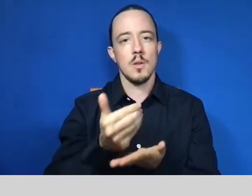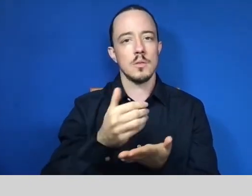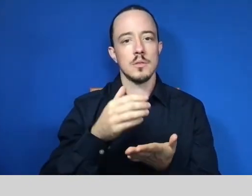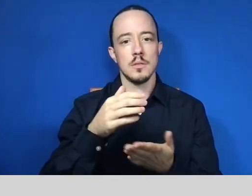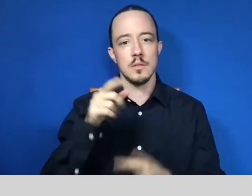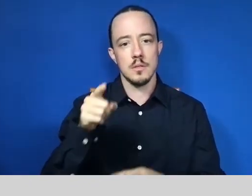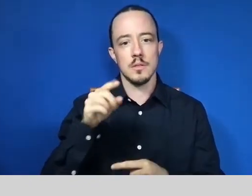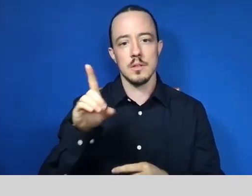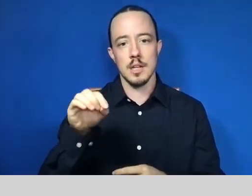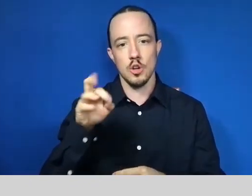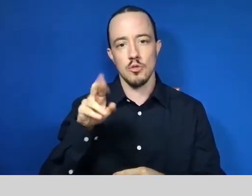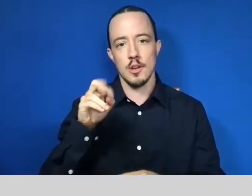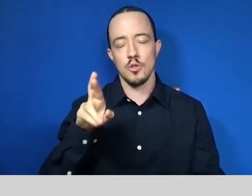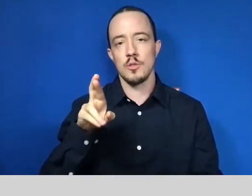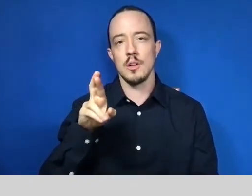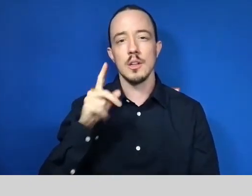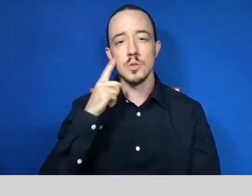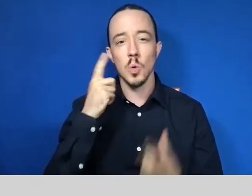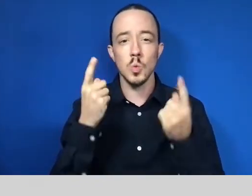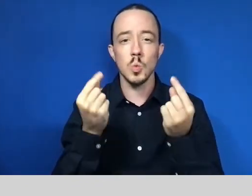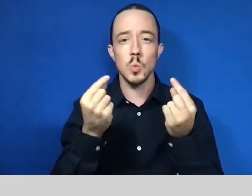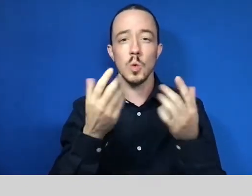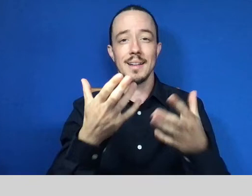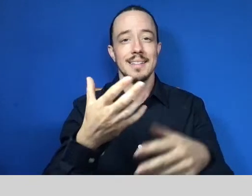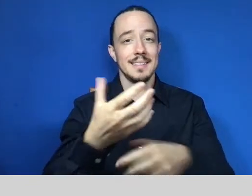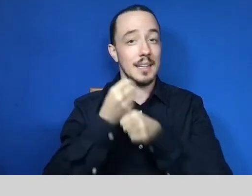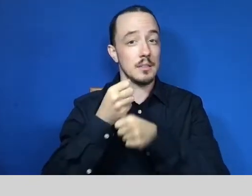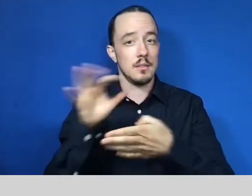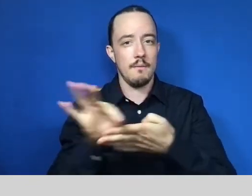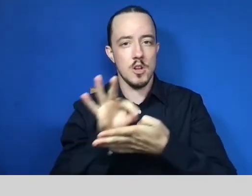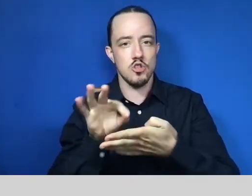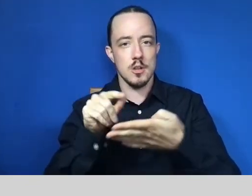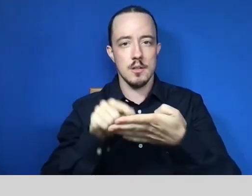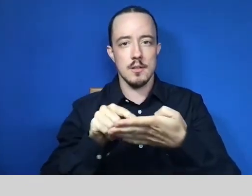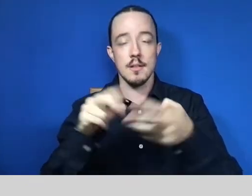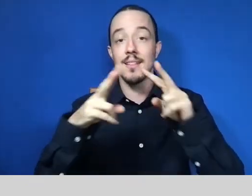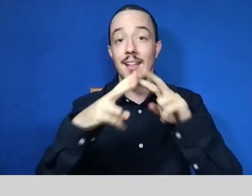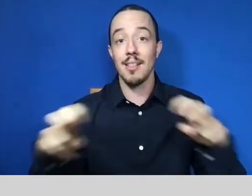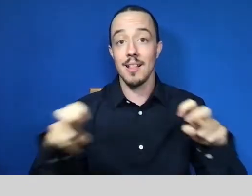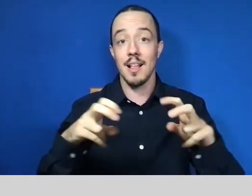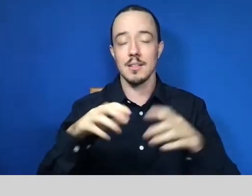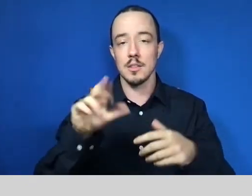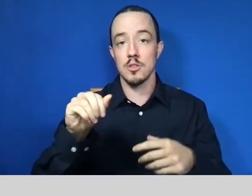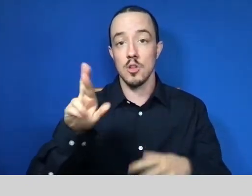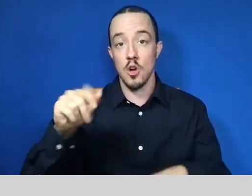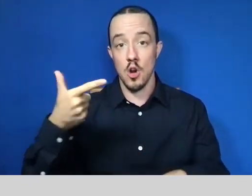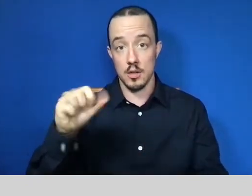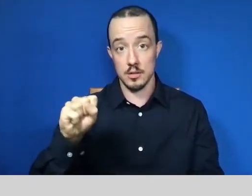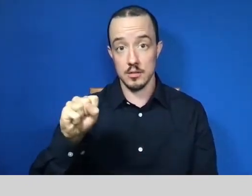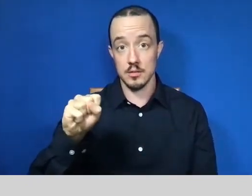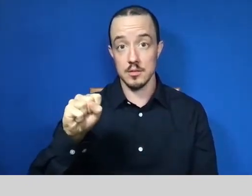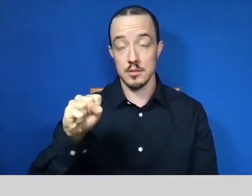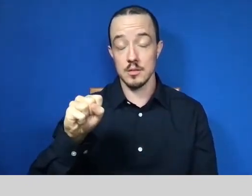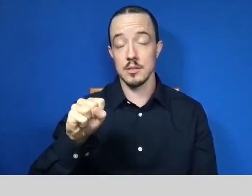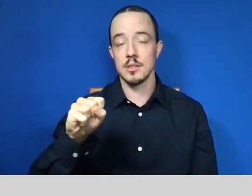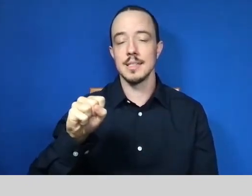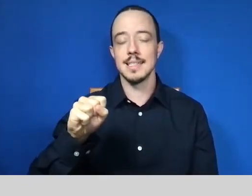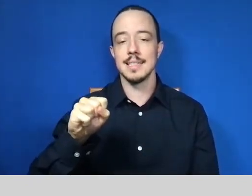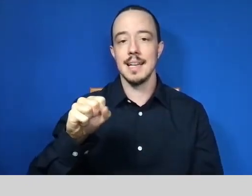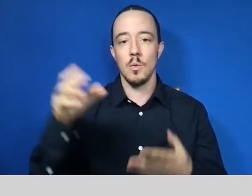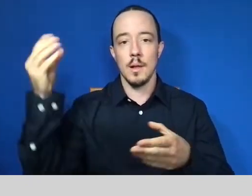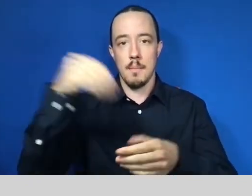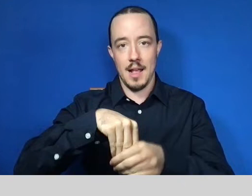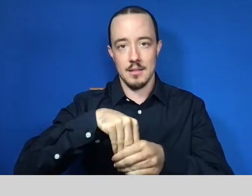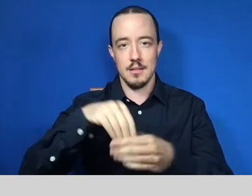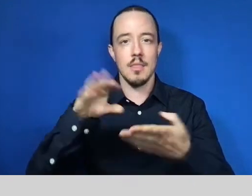purpose of this autoenum decorator would be to take the function, analyze the arguments we pass to the function,